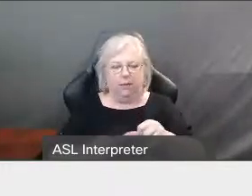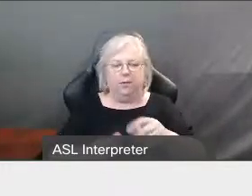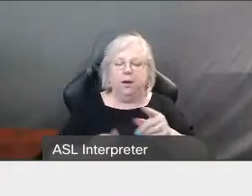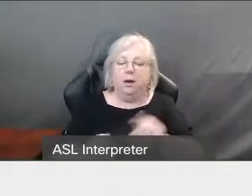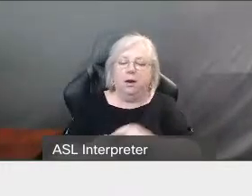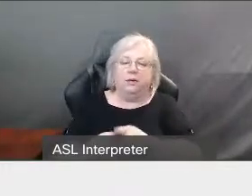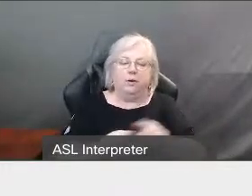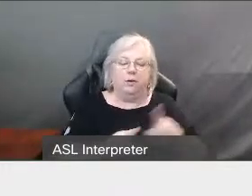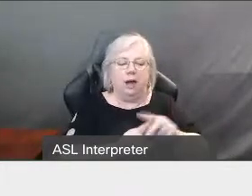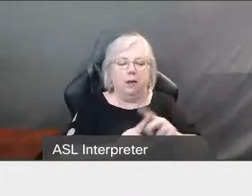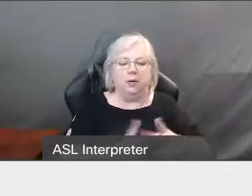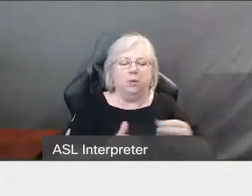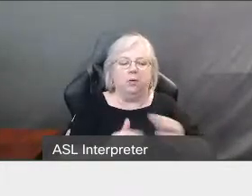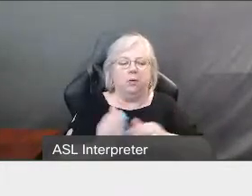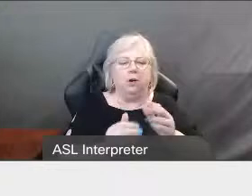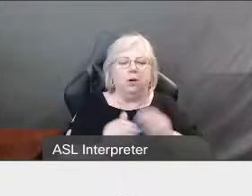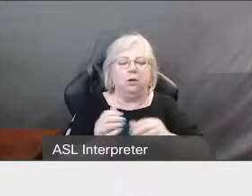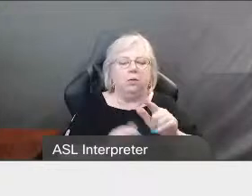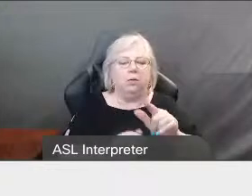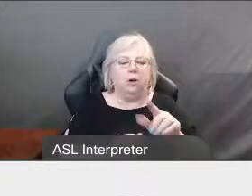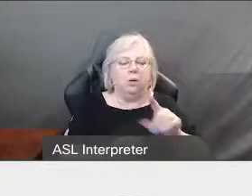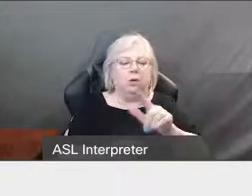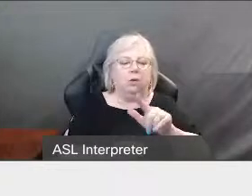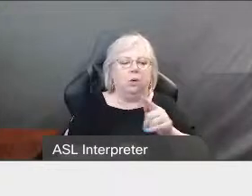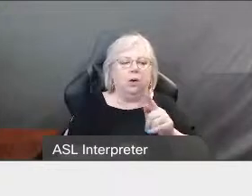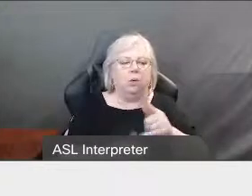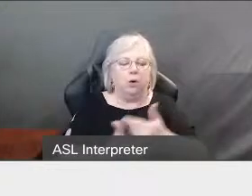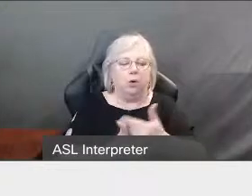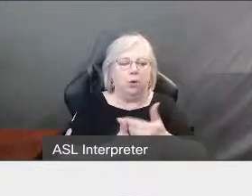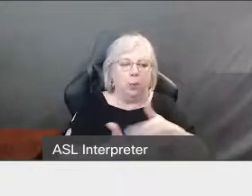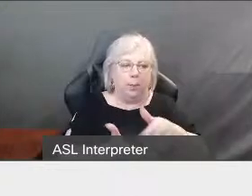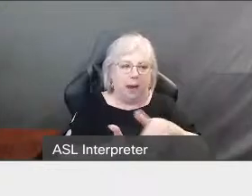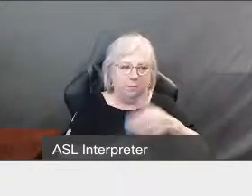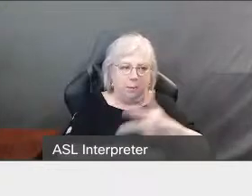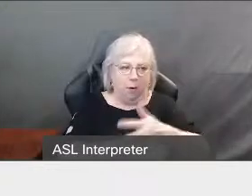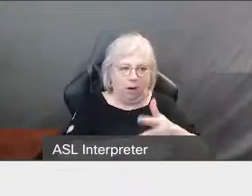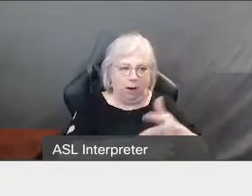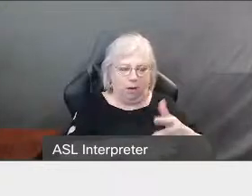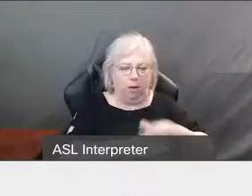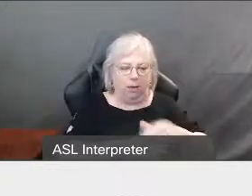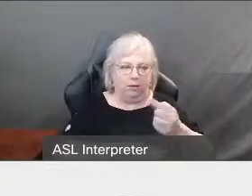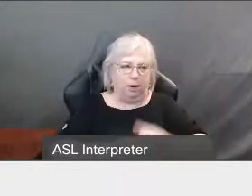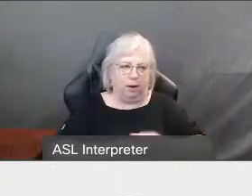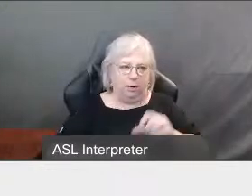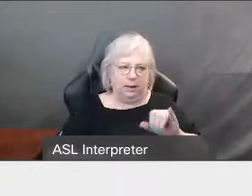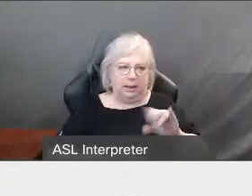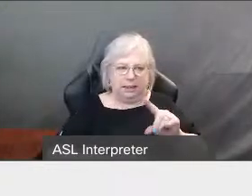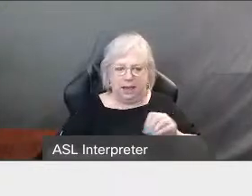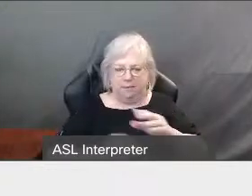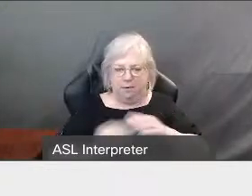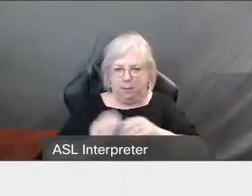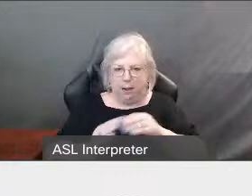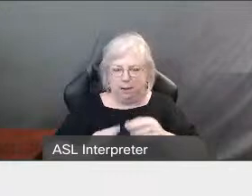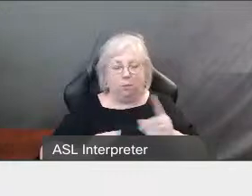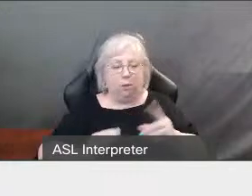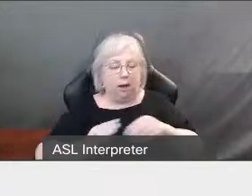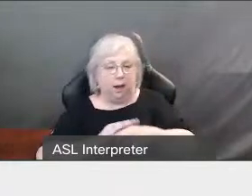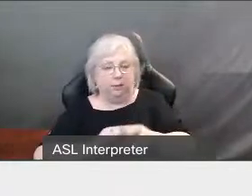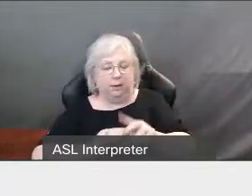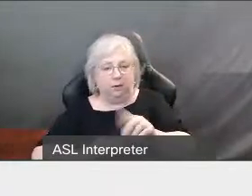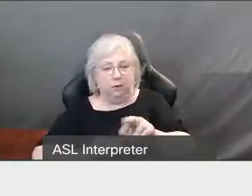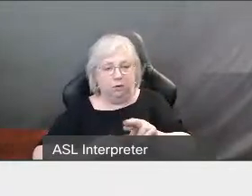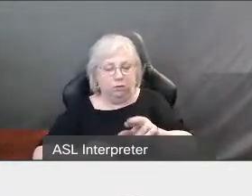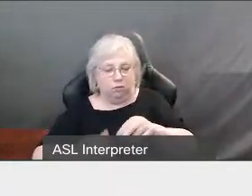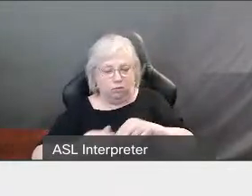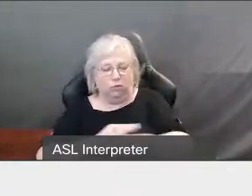construct a 21 new paved parking spaces on the south side of the building. One access drive from Marshall Street will serve